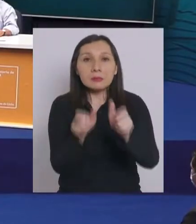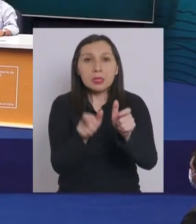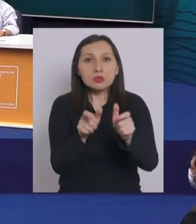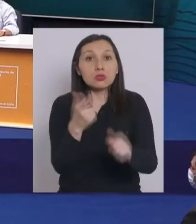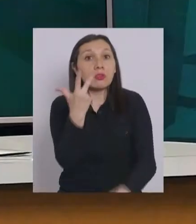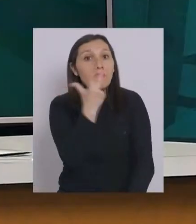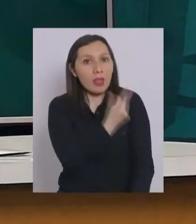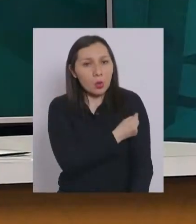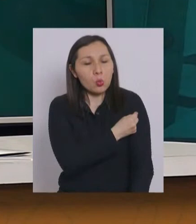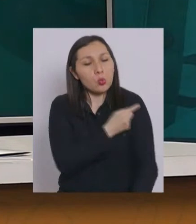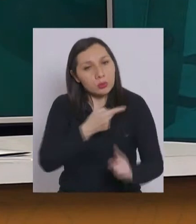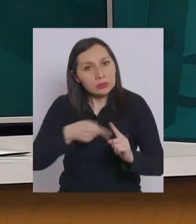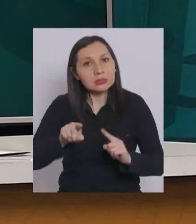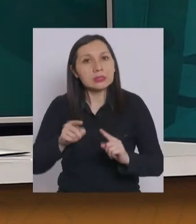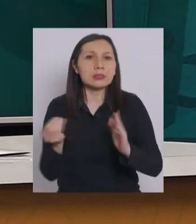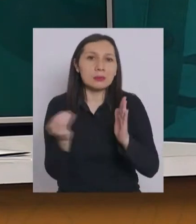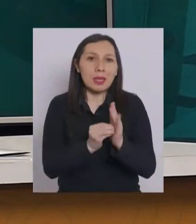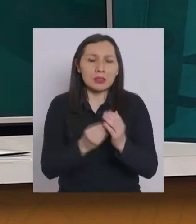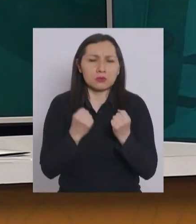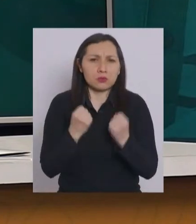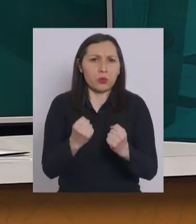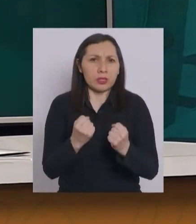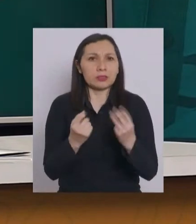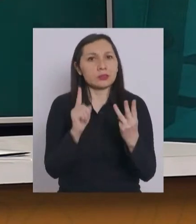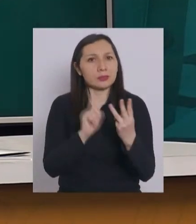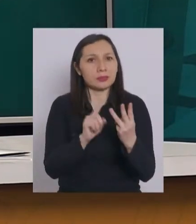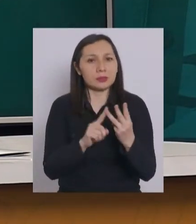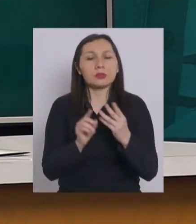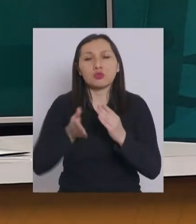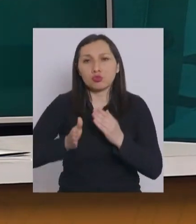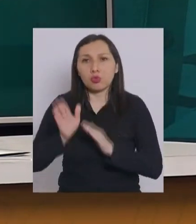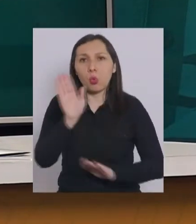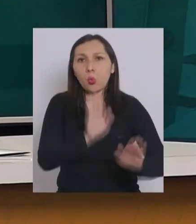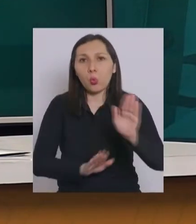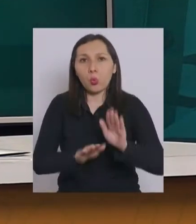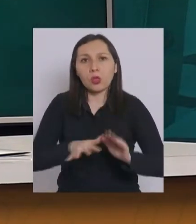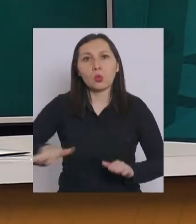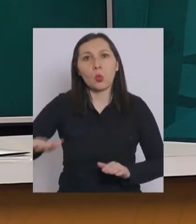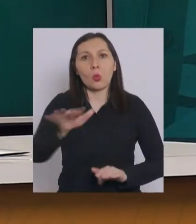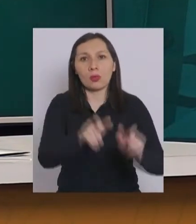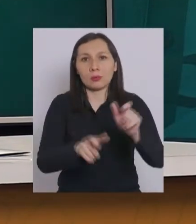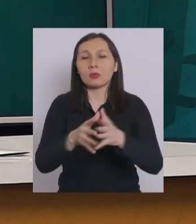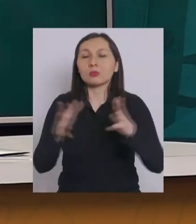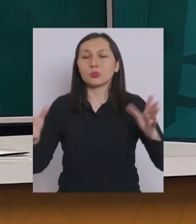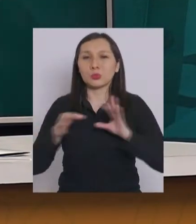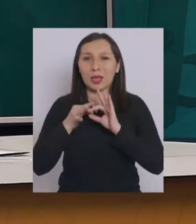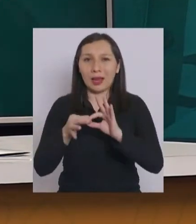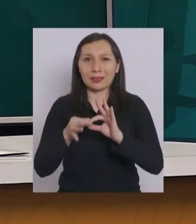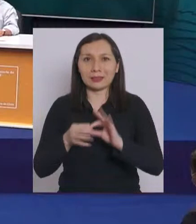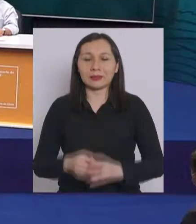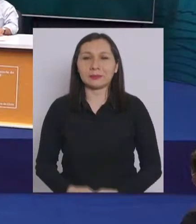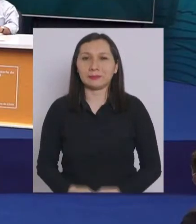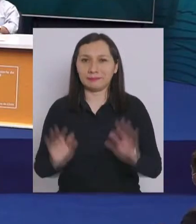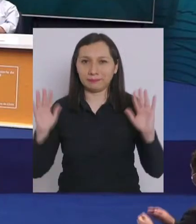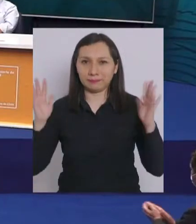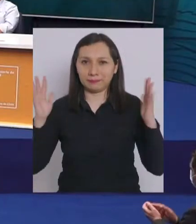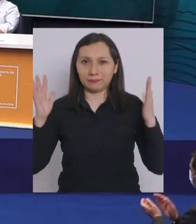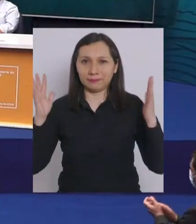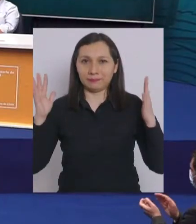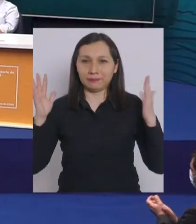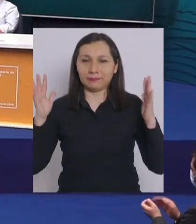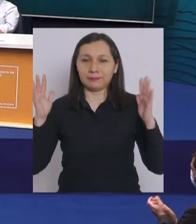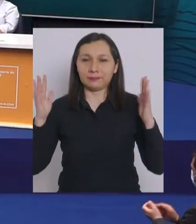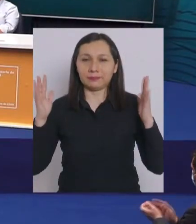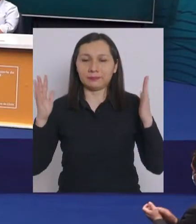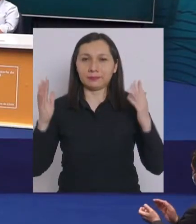news so that people get their booster vaccination and that we may continue to protect our population. Thank you